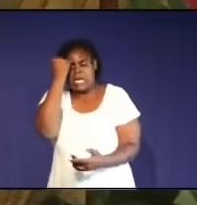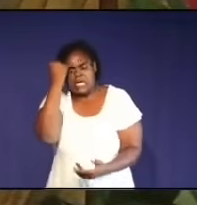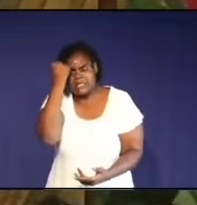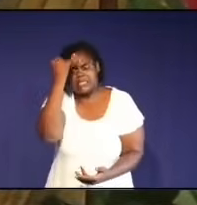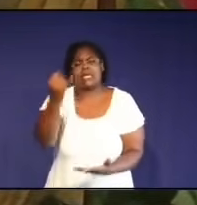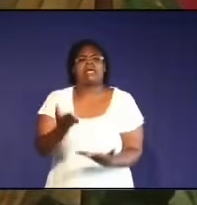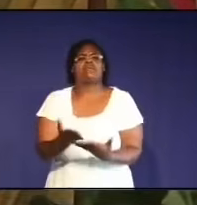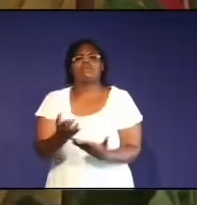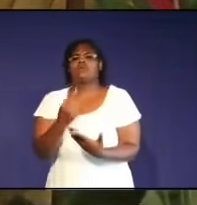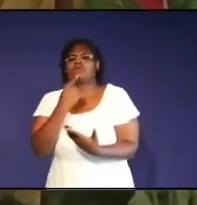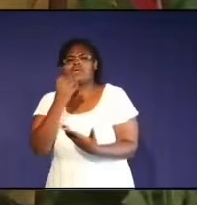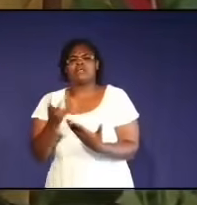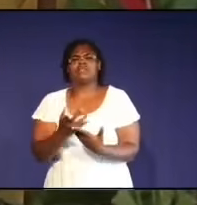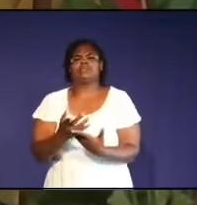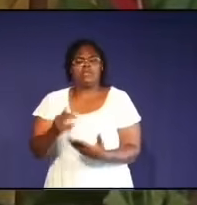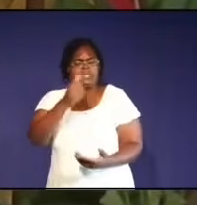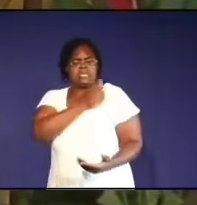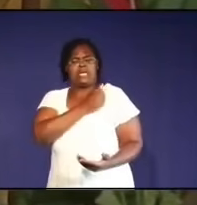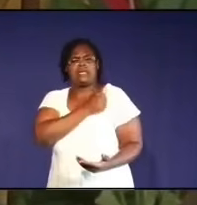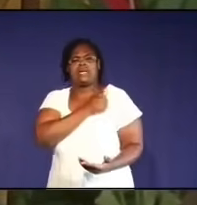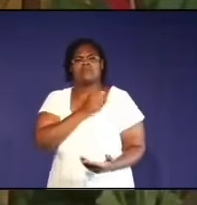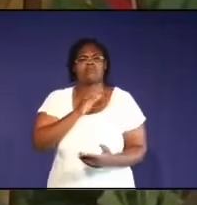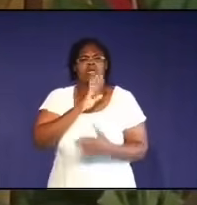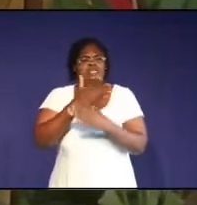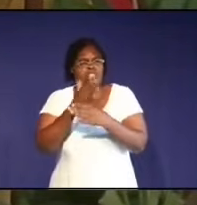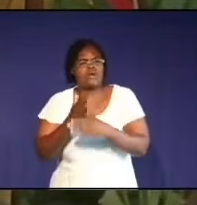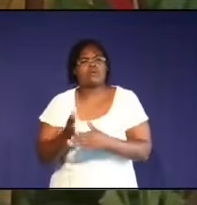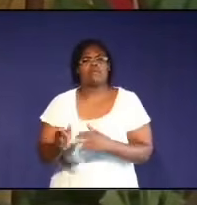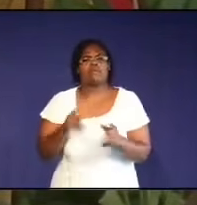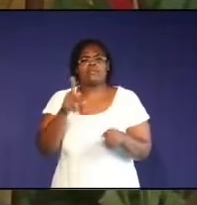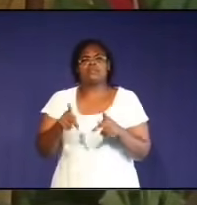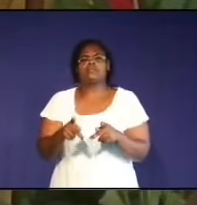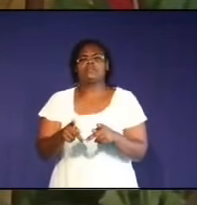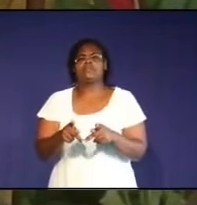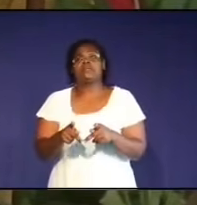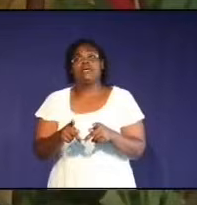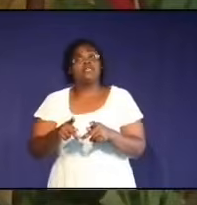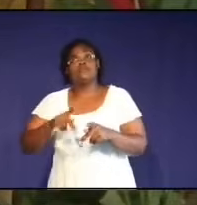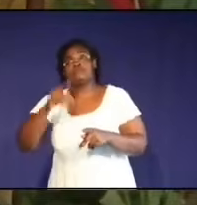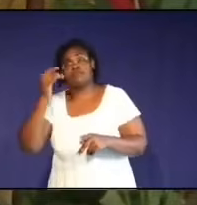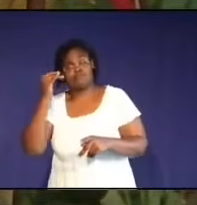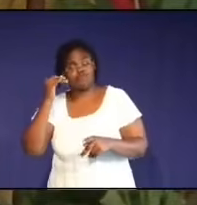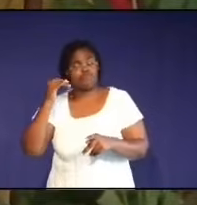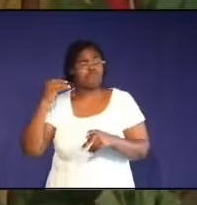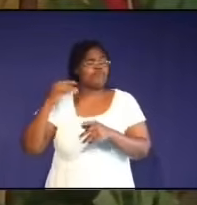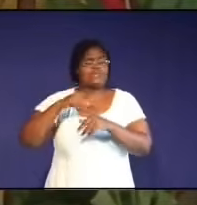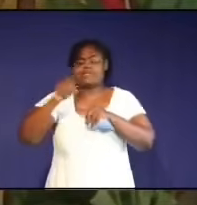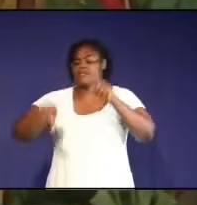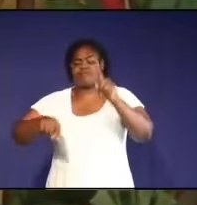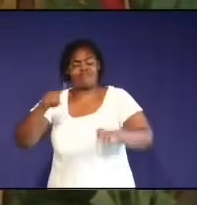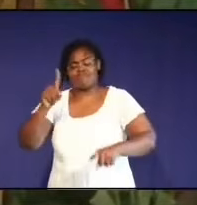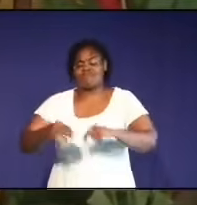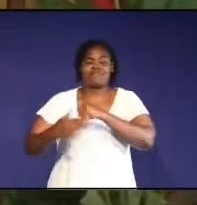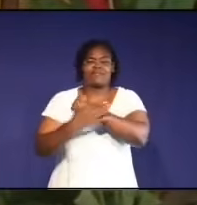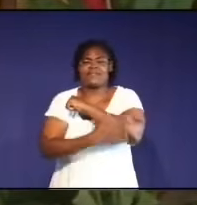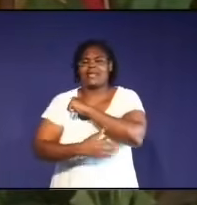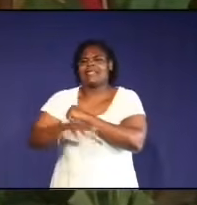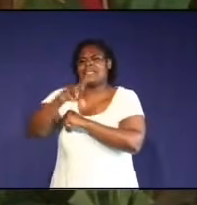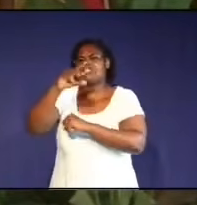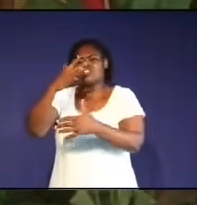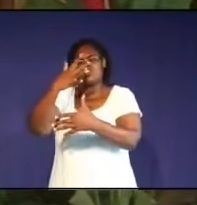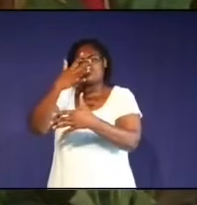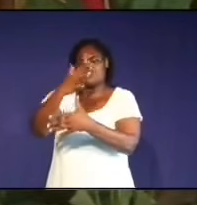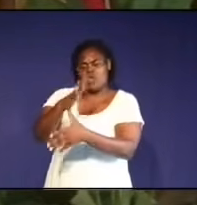talking to somebody in Canada. I'm talking to somebody in Calcutta. I'm talking to somebody in Denmark